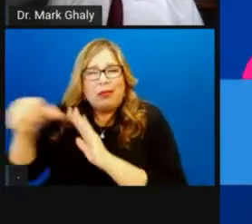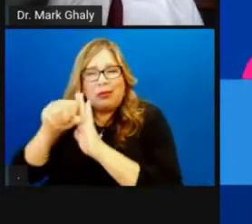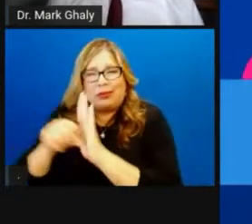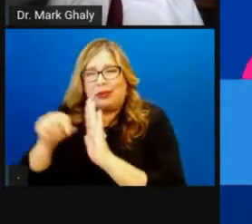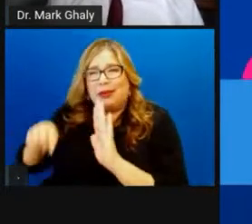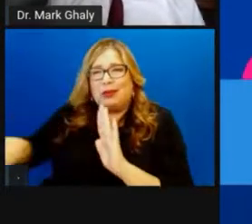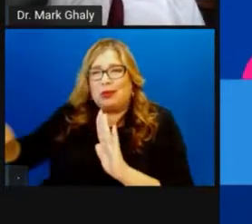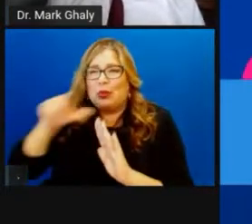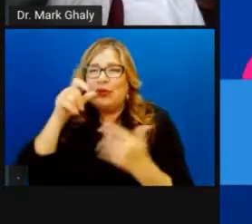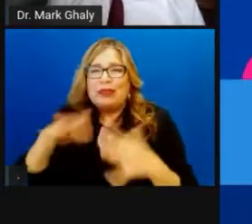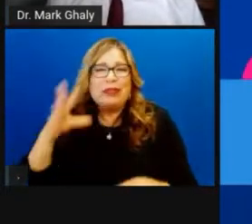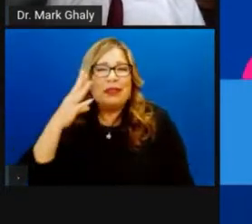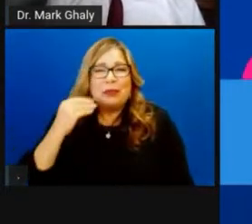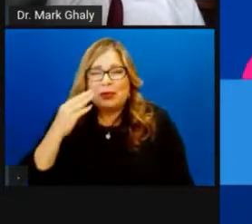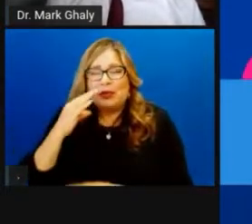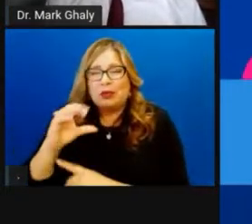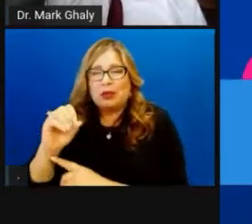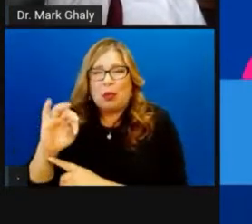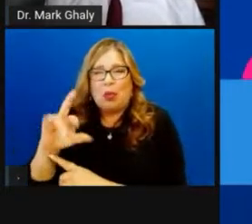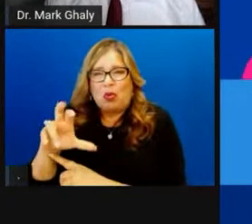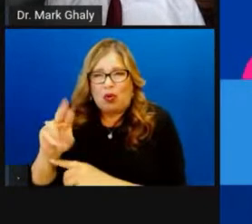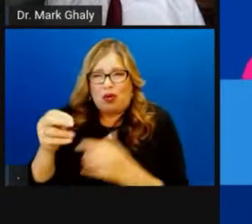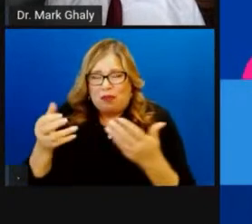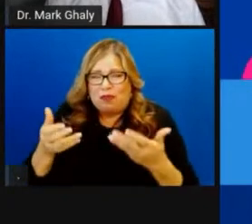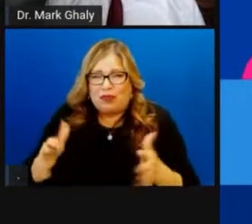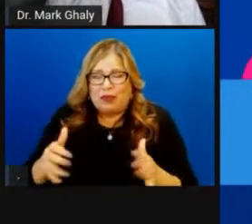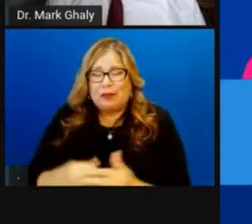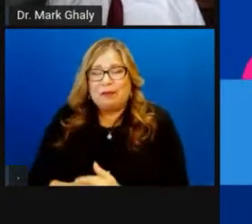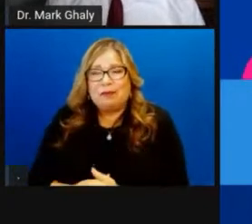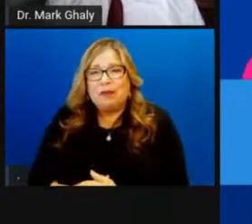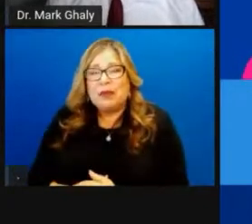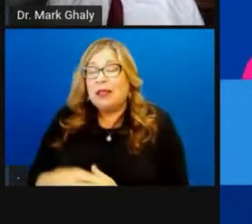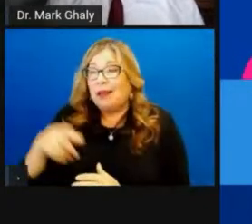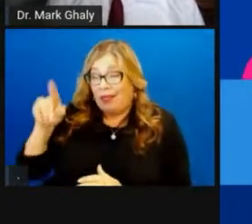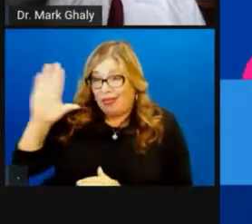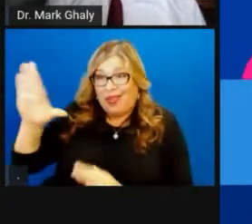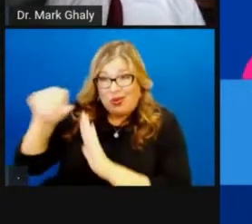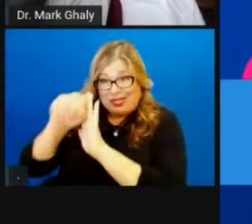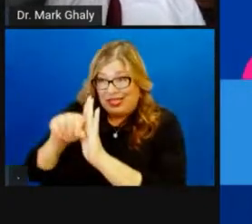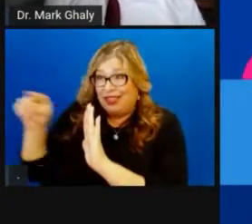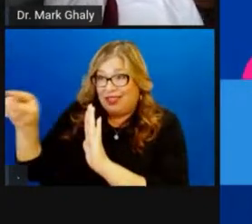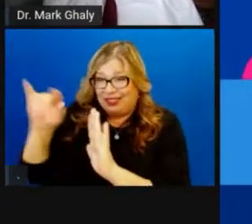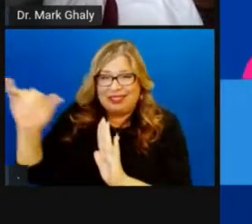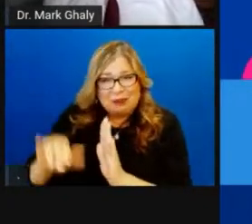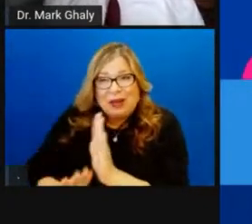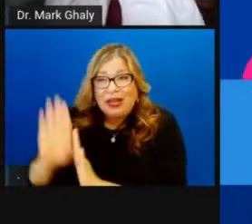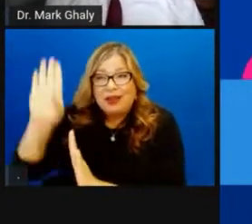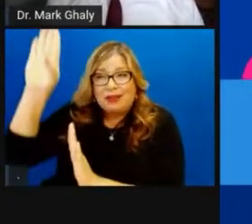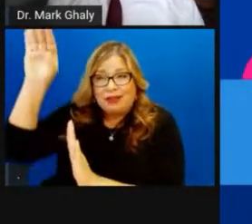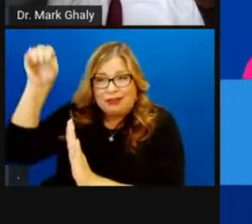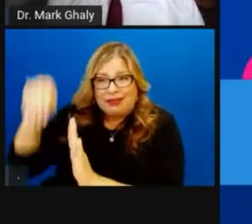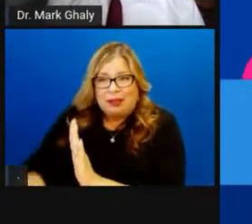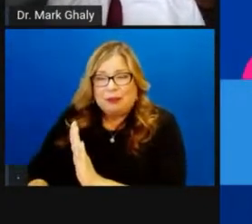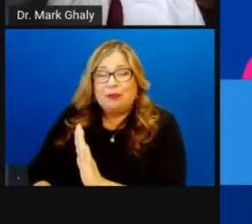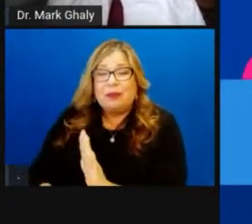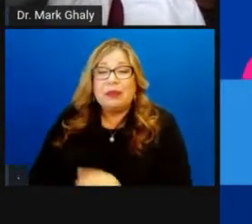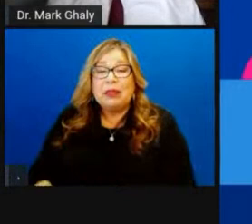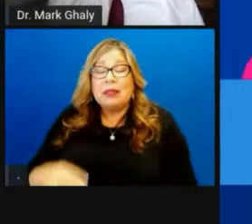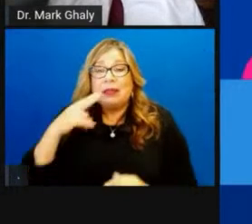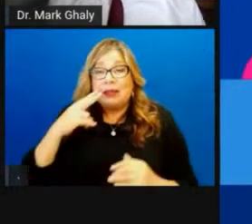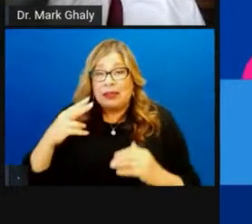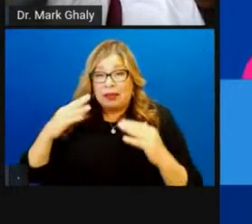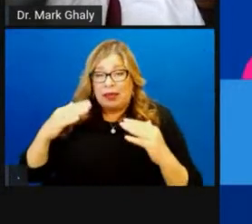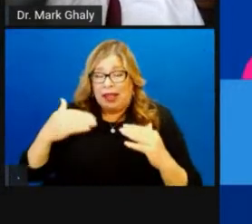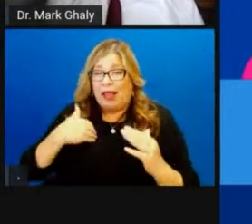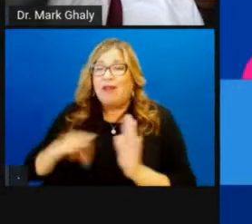us have seen. We see this tremendous increase in cases. The orange line represents hospitalizations,